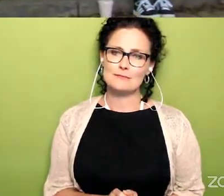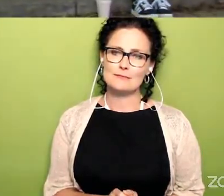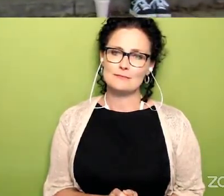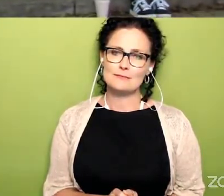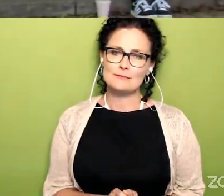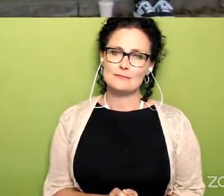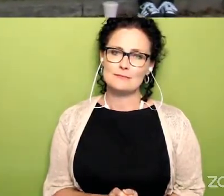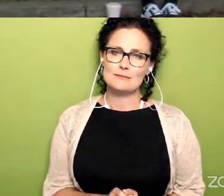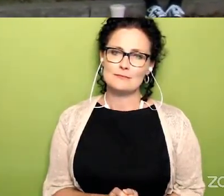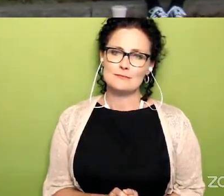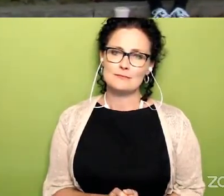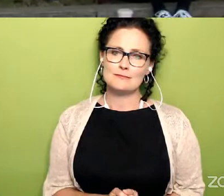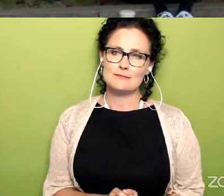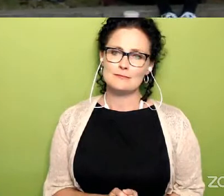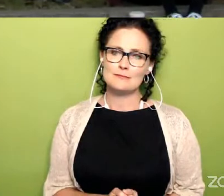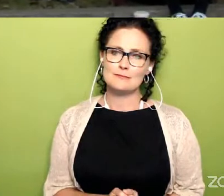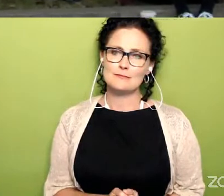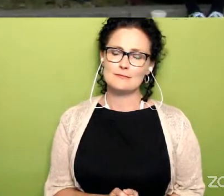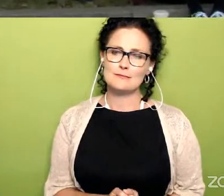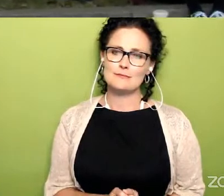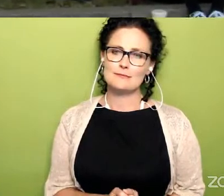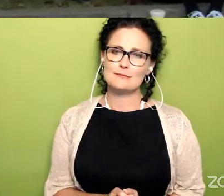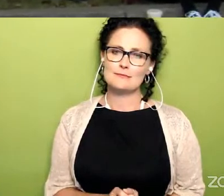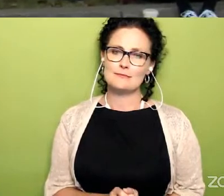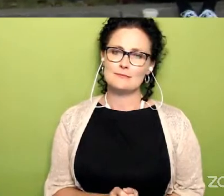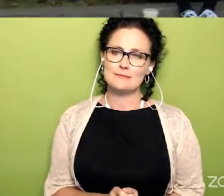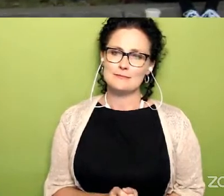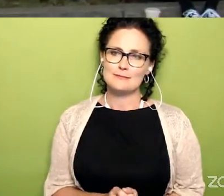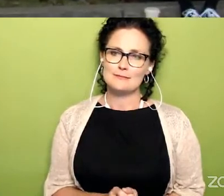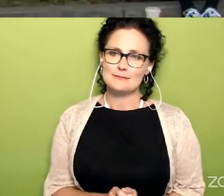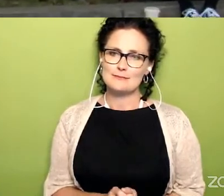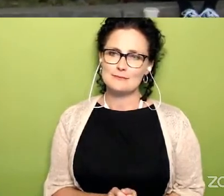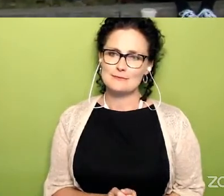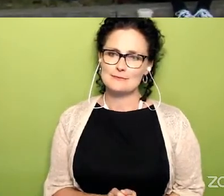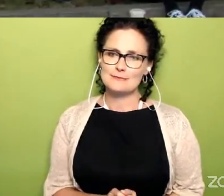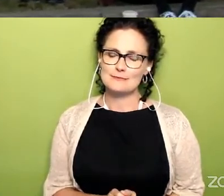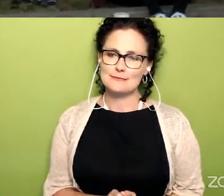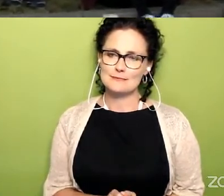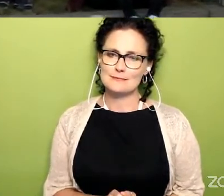I will sing for you instead, as we walk.